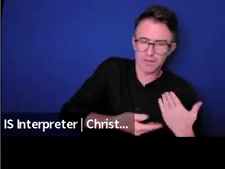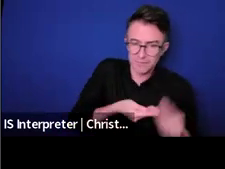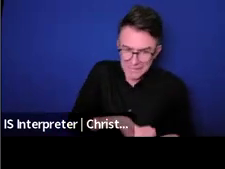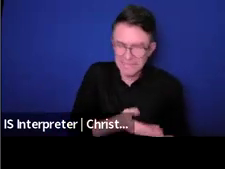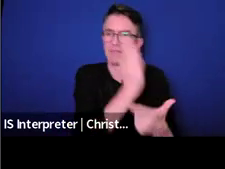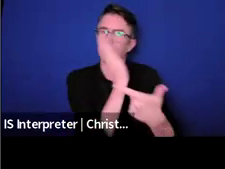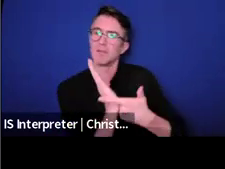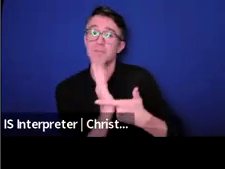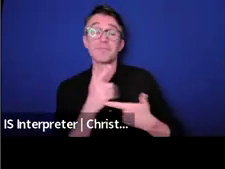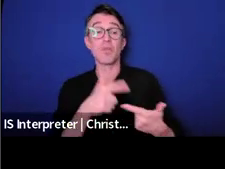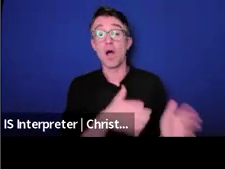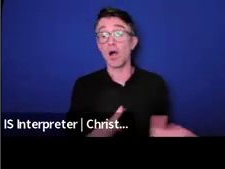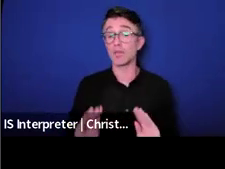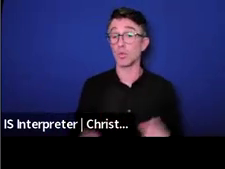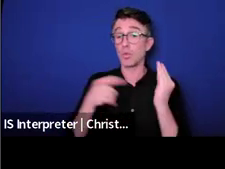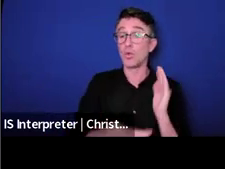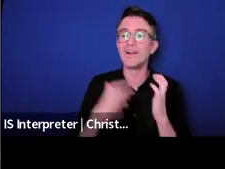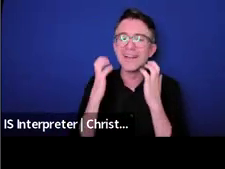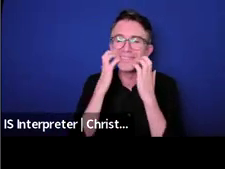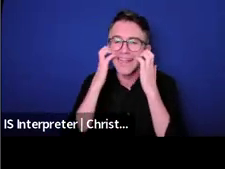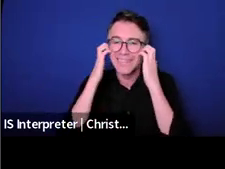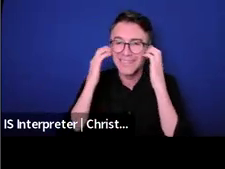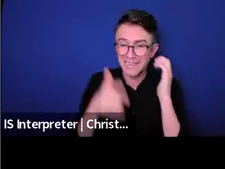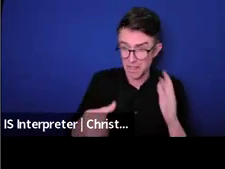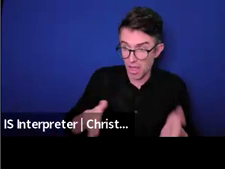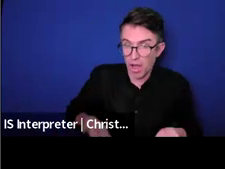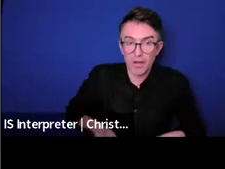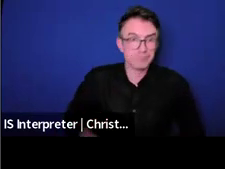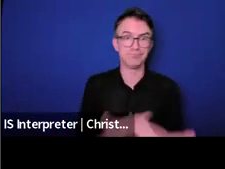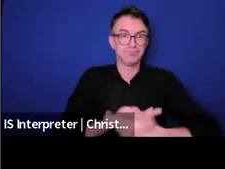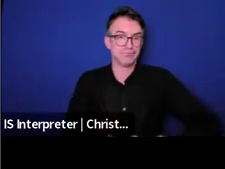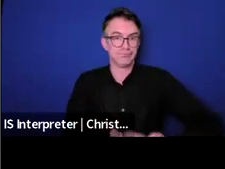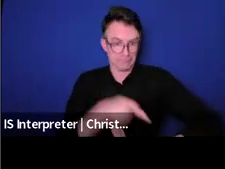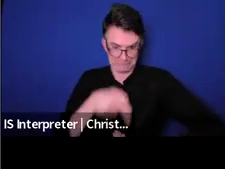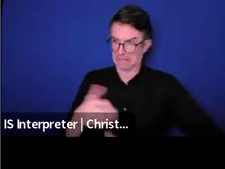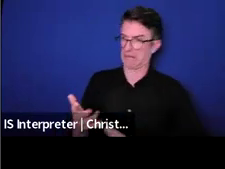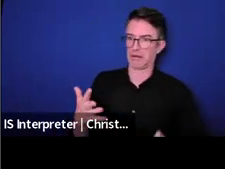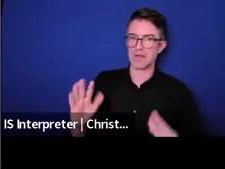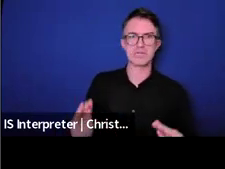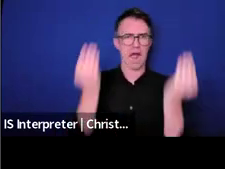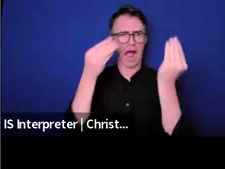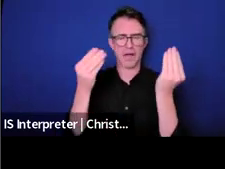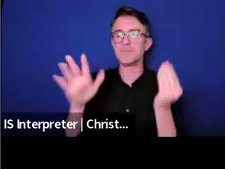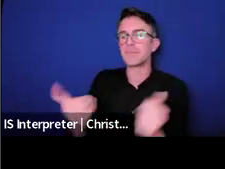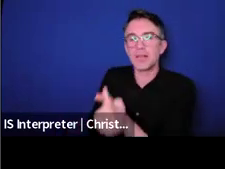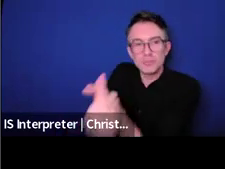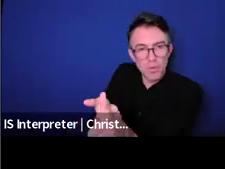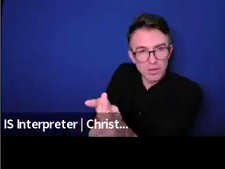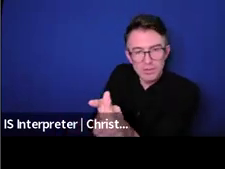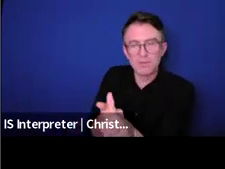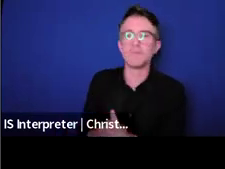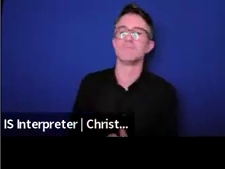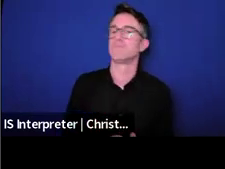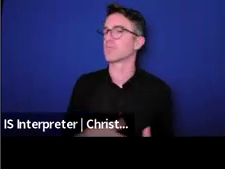very often overlooked, adolescent parents in general, but adolescent mothers especially, who play multiple caregiving roles in their households for their